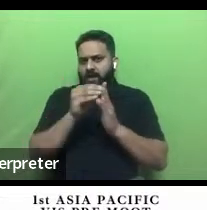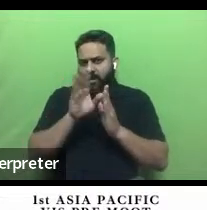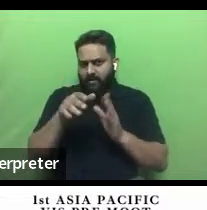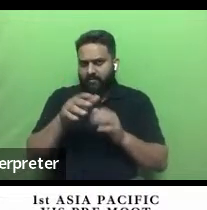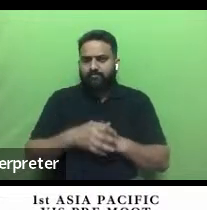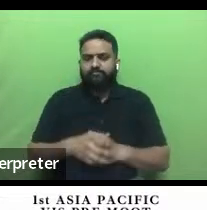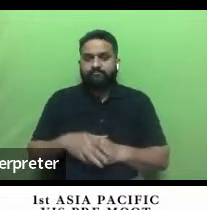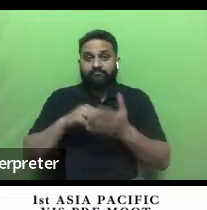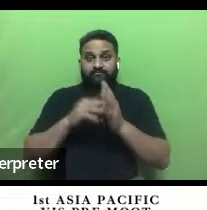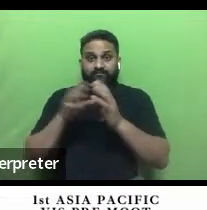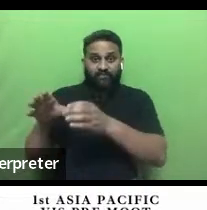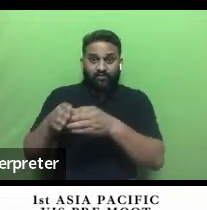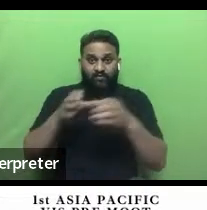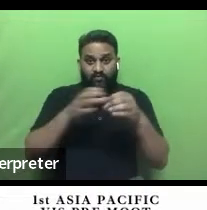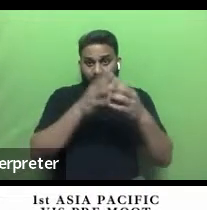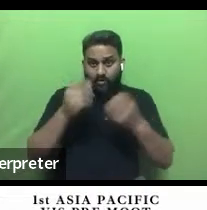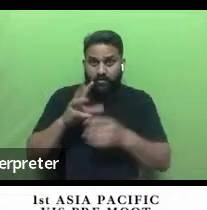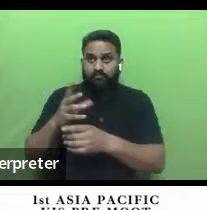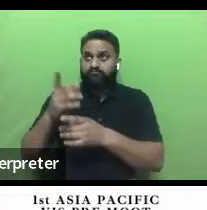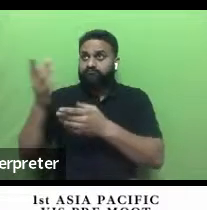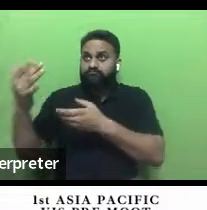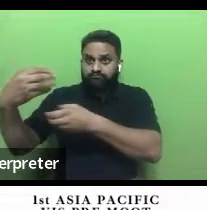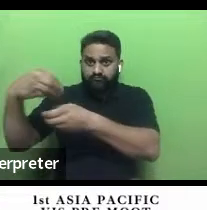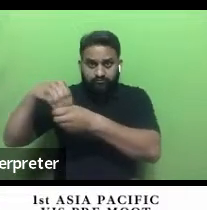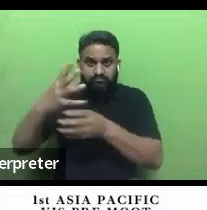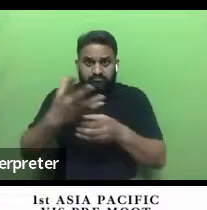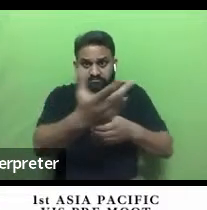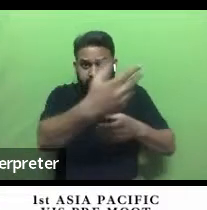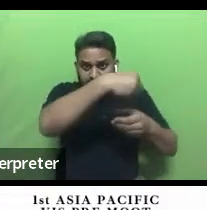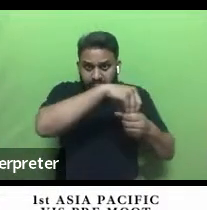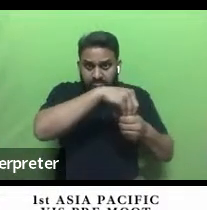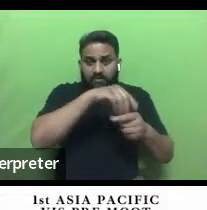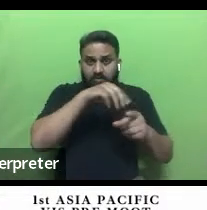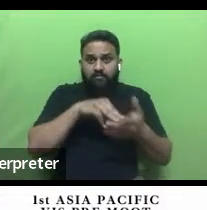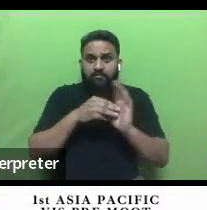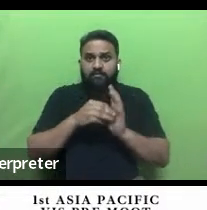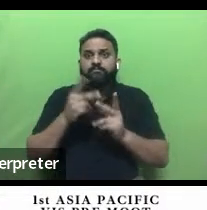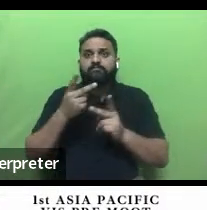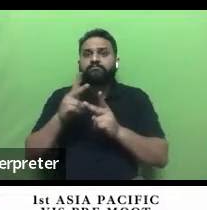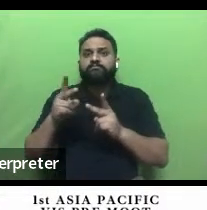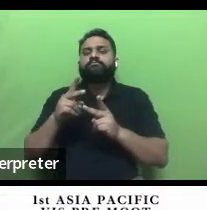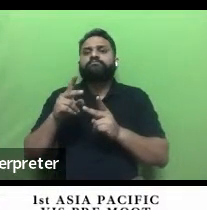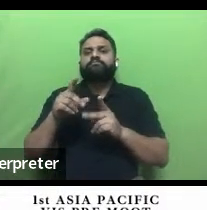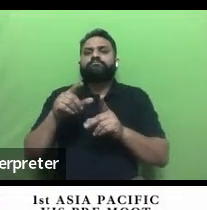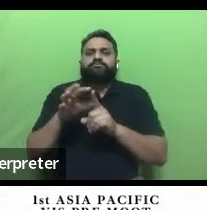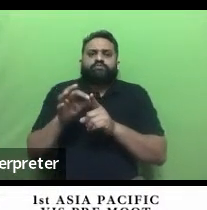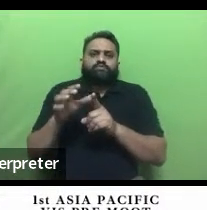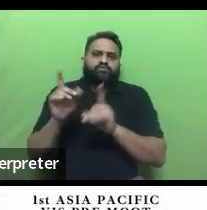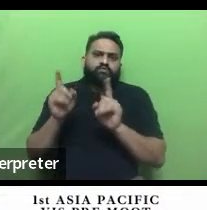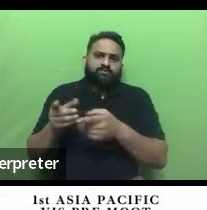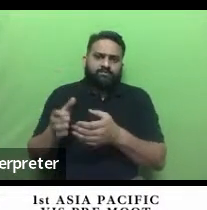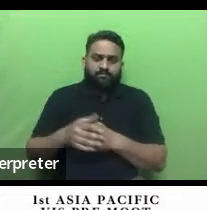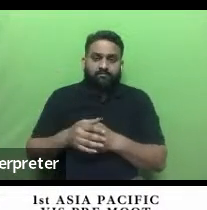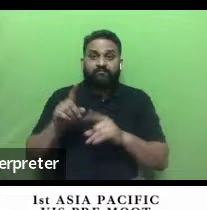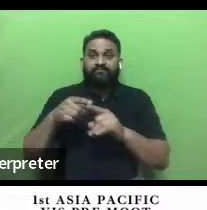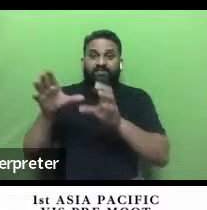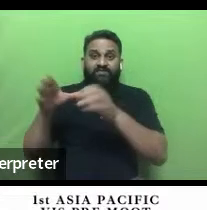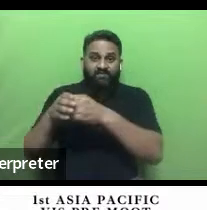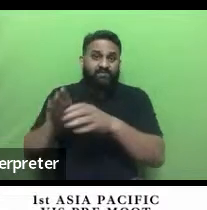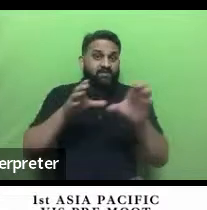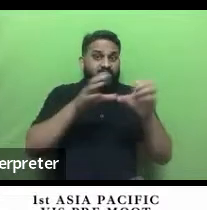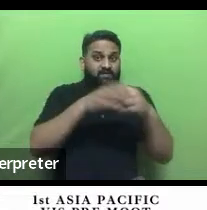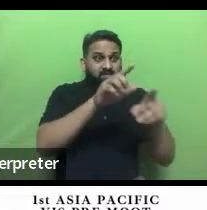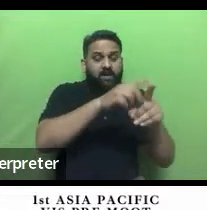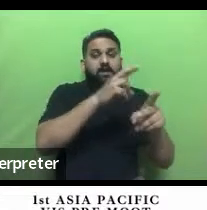to include their standard terms must provide sufficient notice of their intention to do so, and that the other party must have a